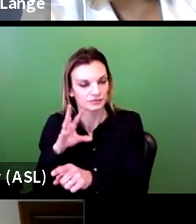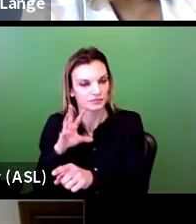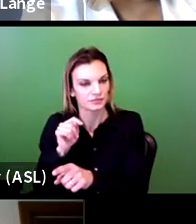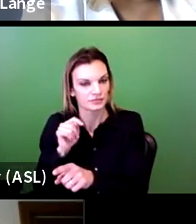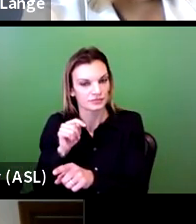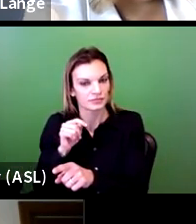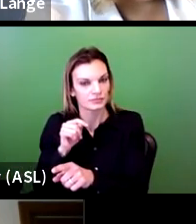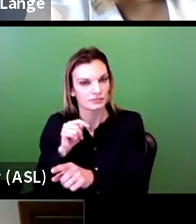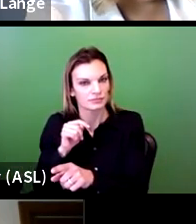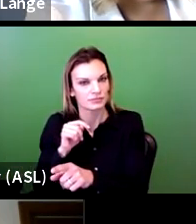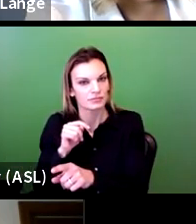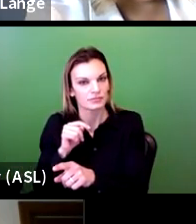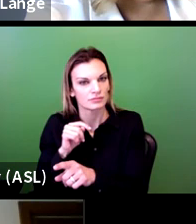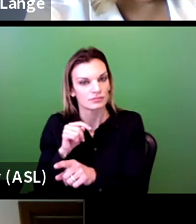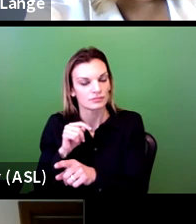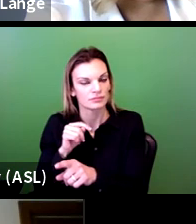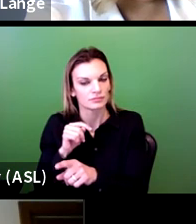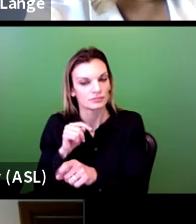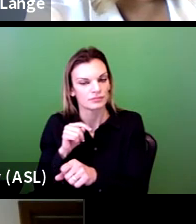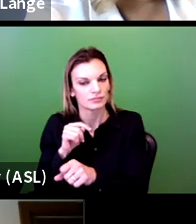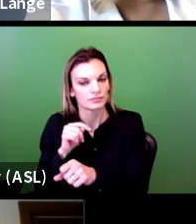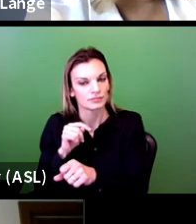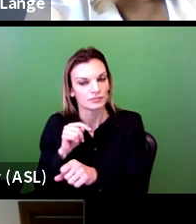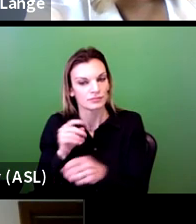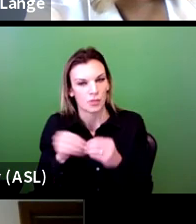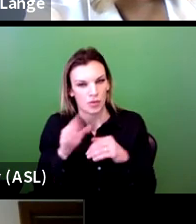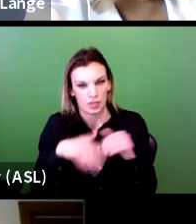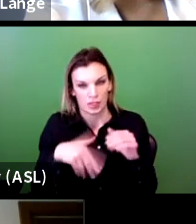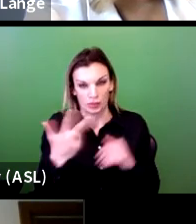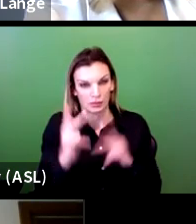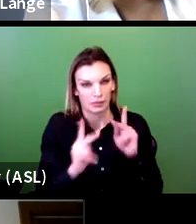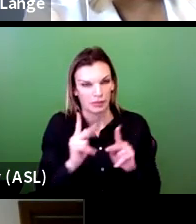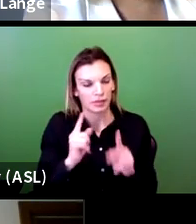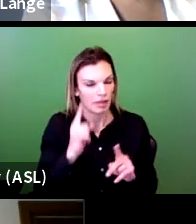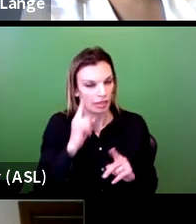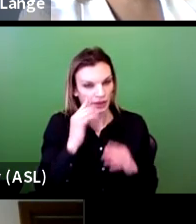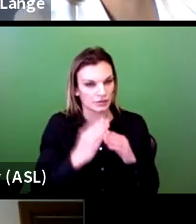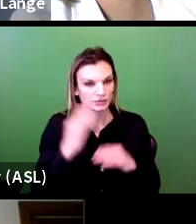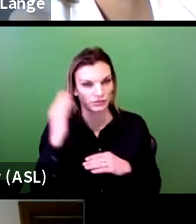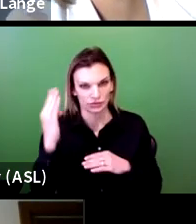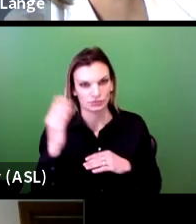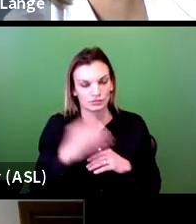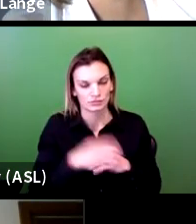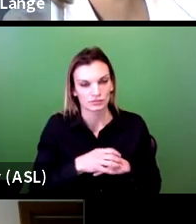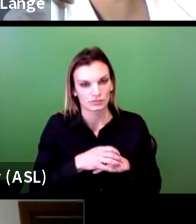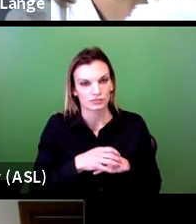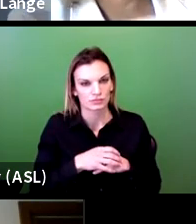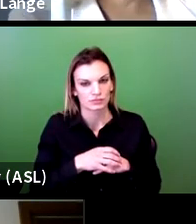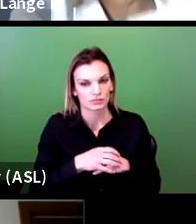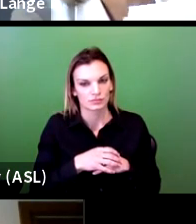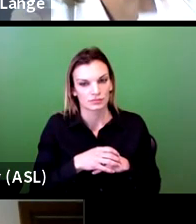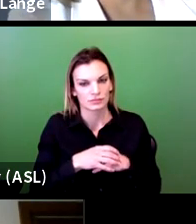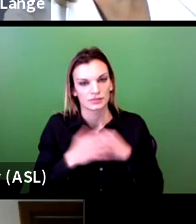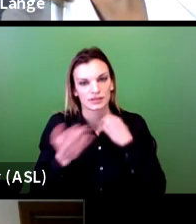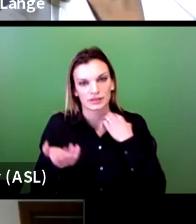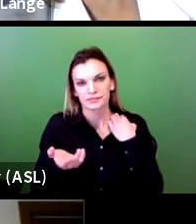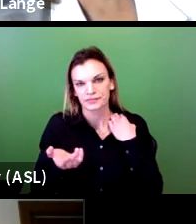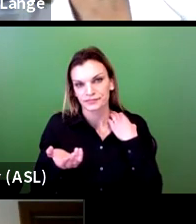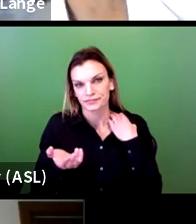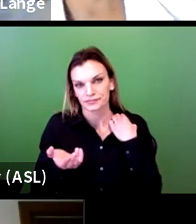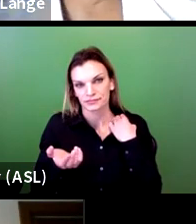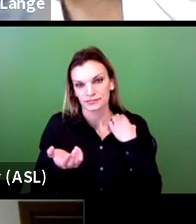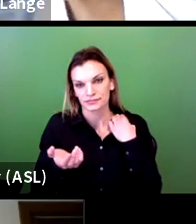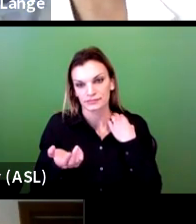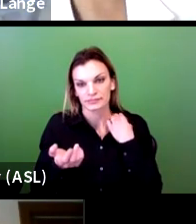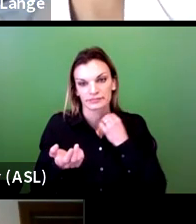opening it up to more than 3 people, I think would be overkill. And then